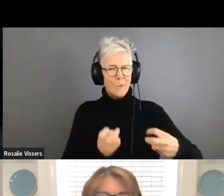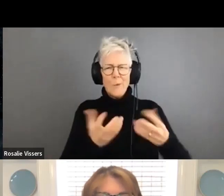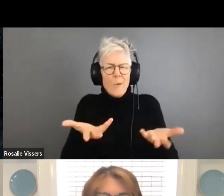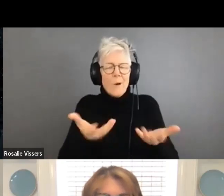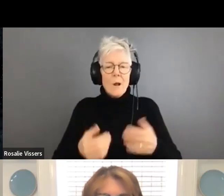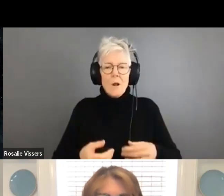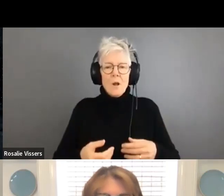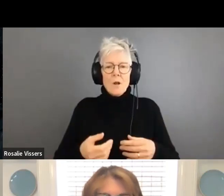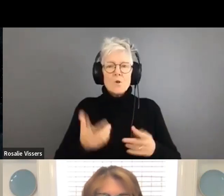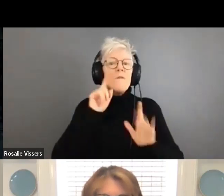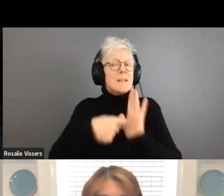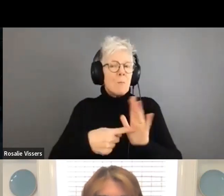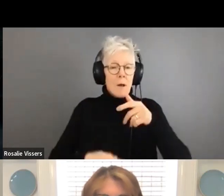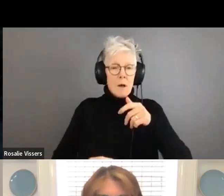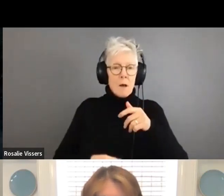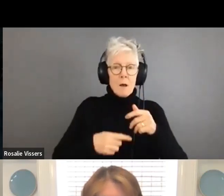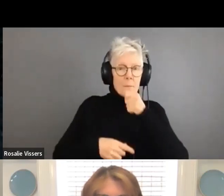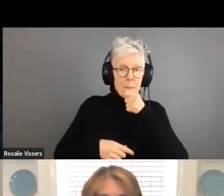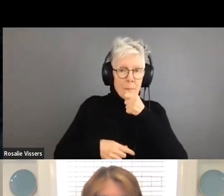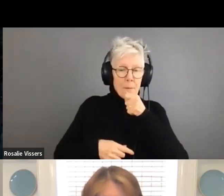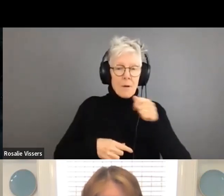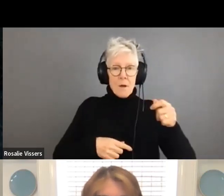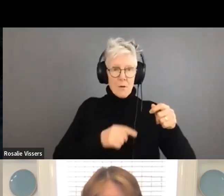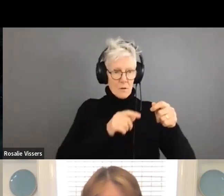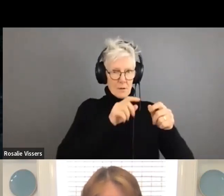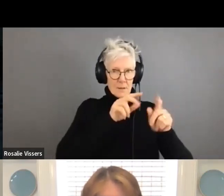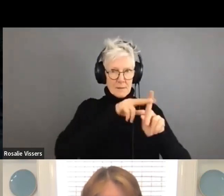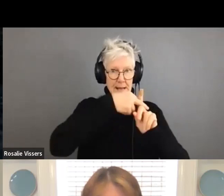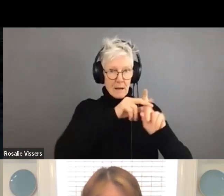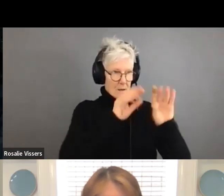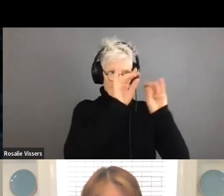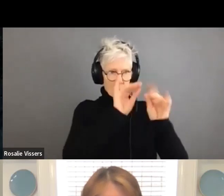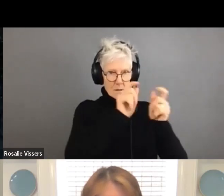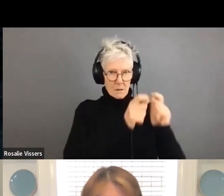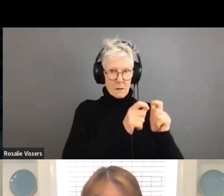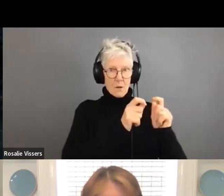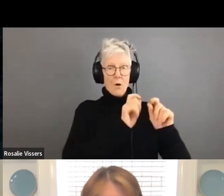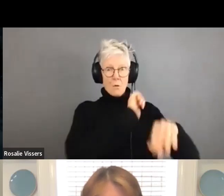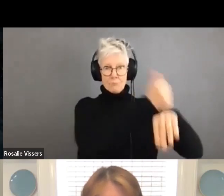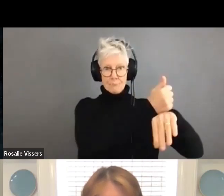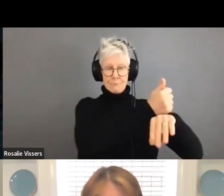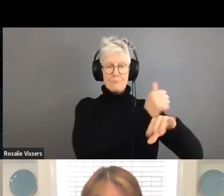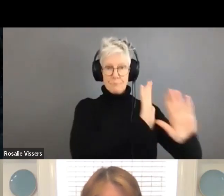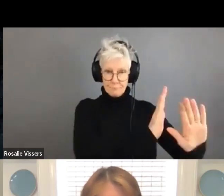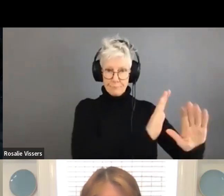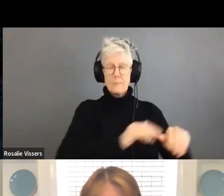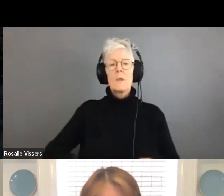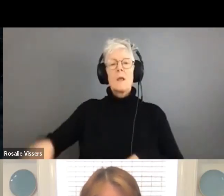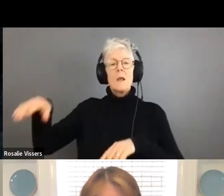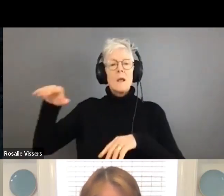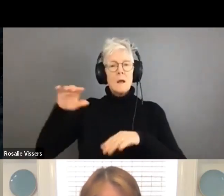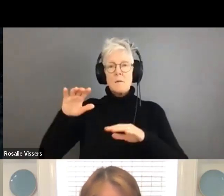like the mic, for example, you can adjust your settings and kind of you near, you far, all that sort of thing, and then it's okay, you've got that,